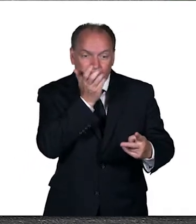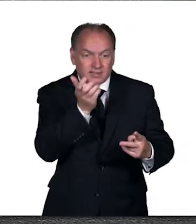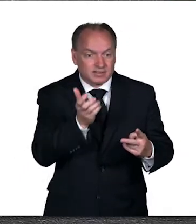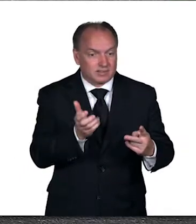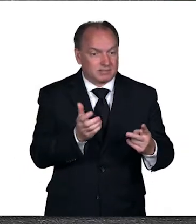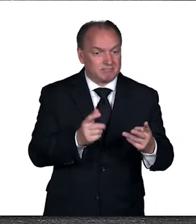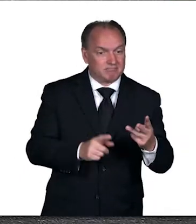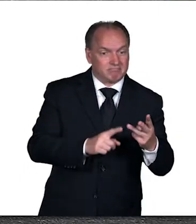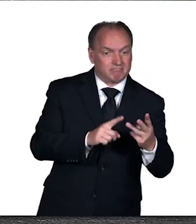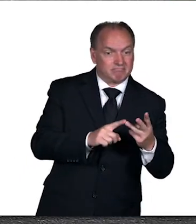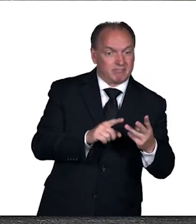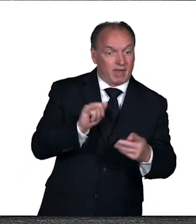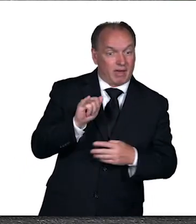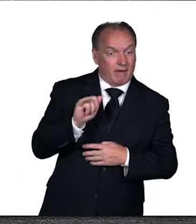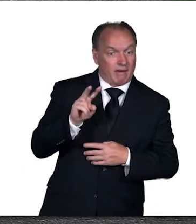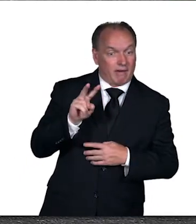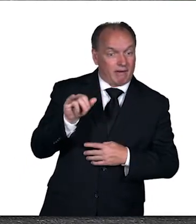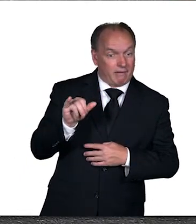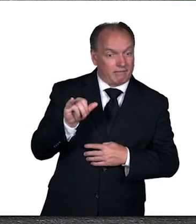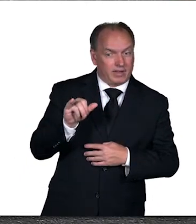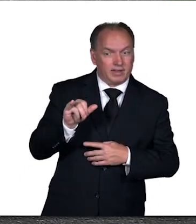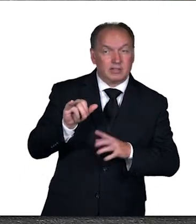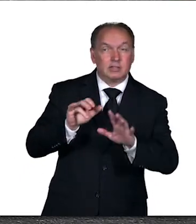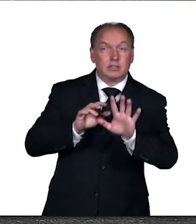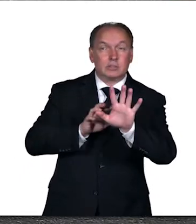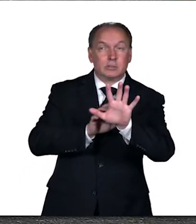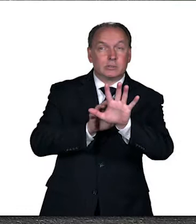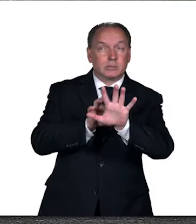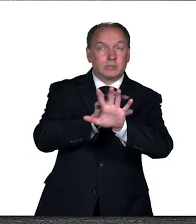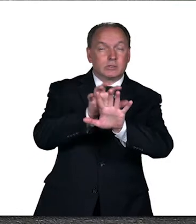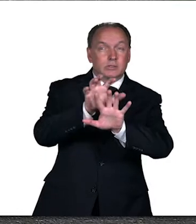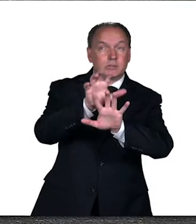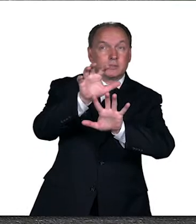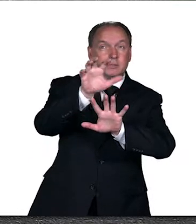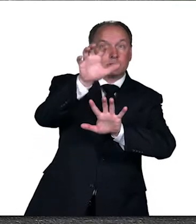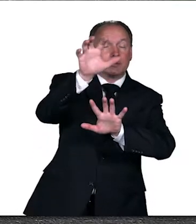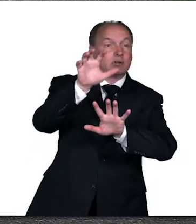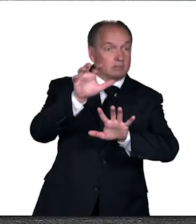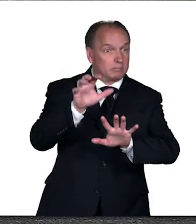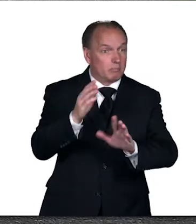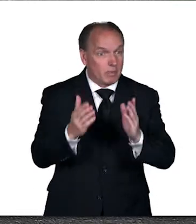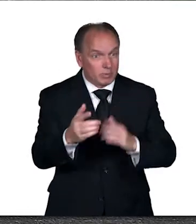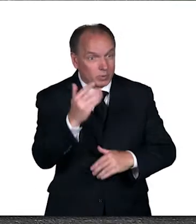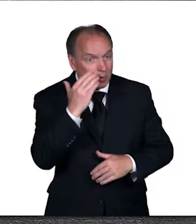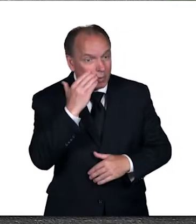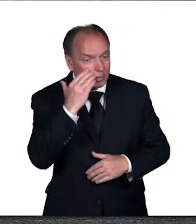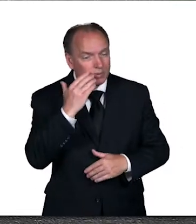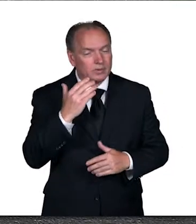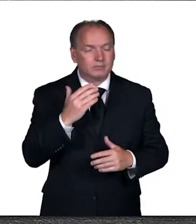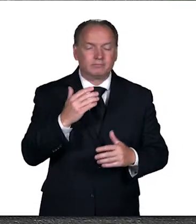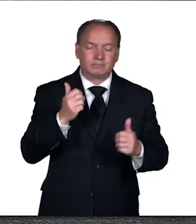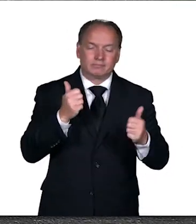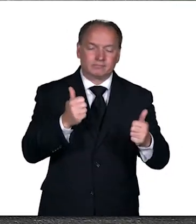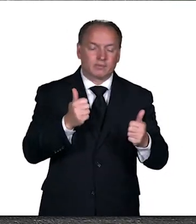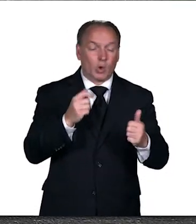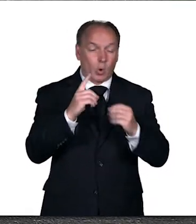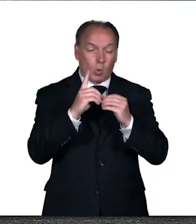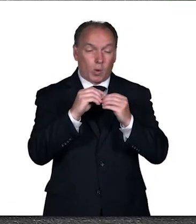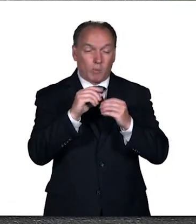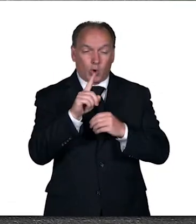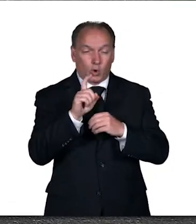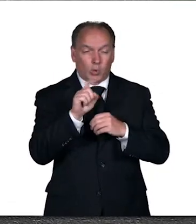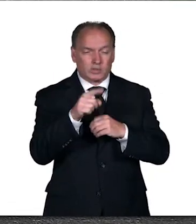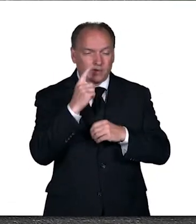you even know ivy, the plant that gets to trail up. It goes up buildings and up trees. Great job, guys. Okay, I have one